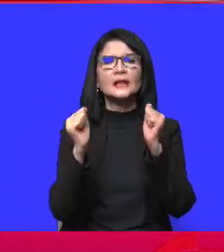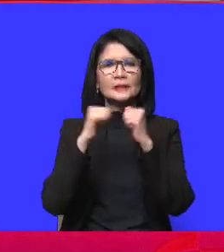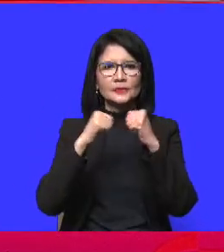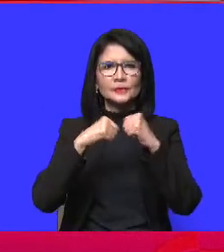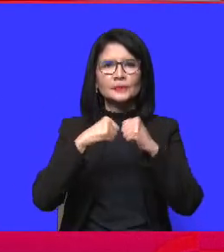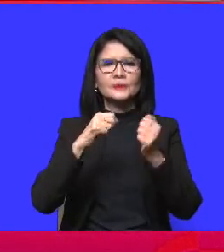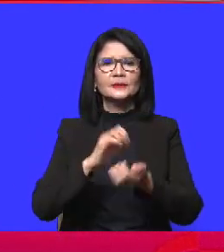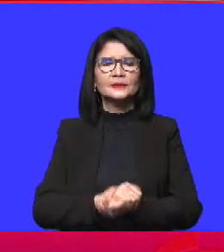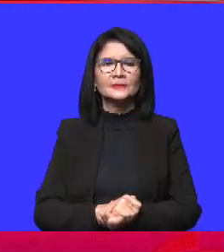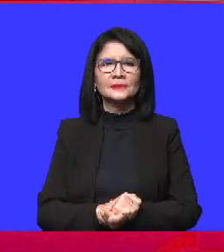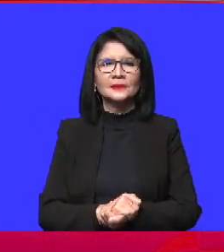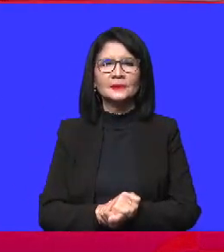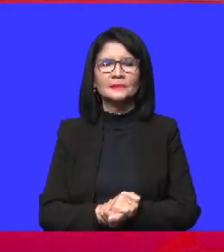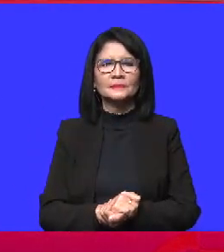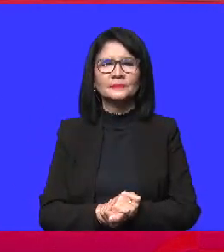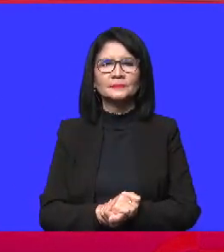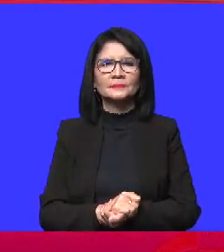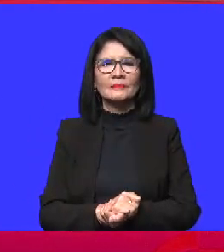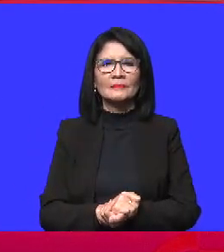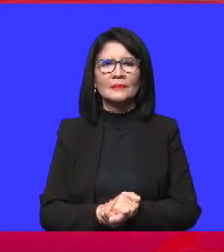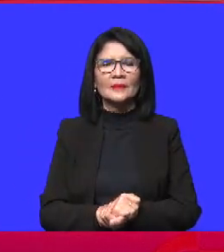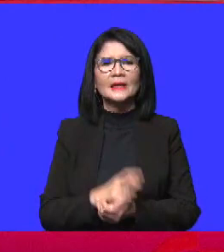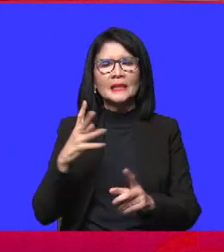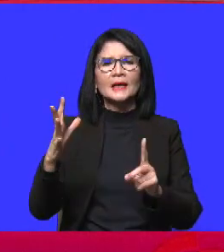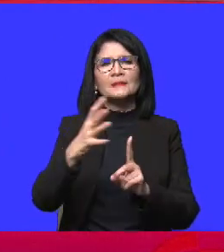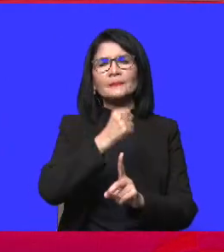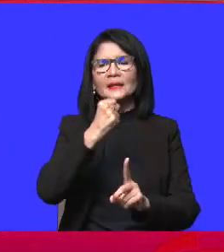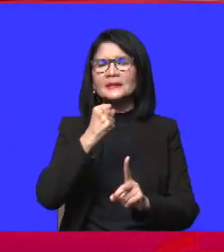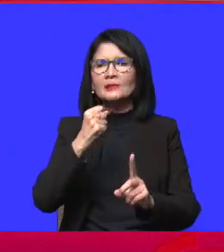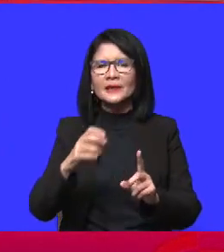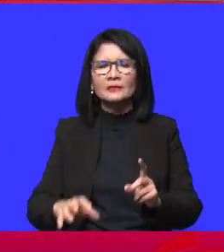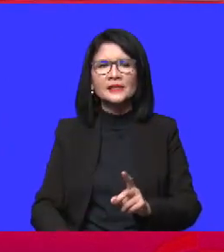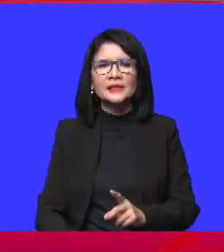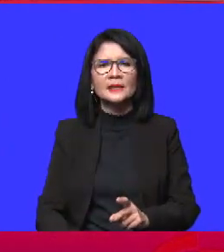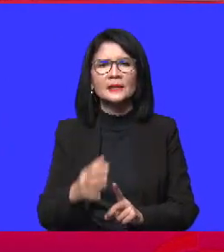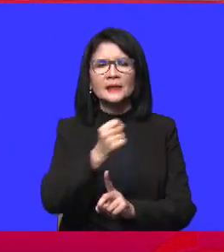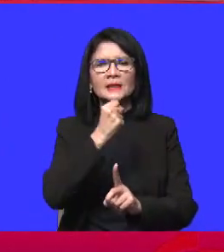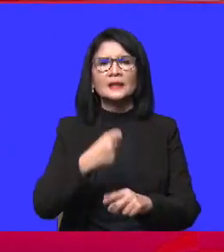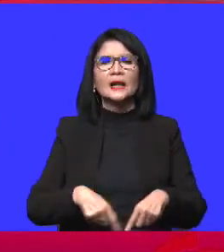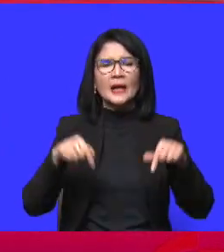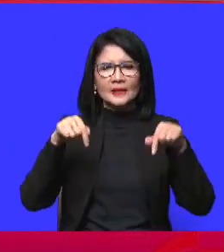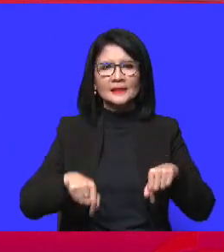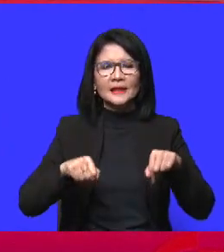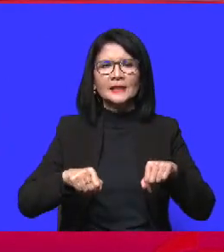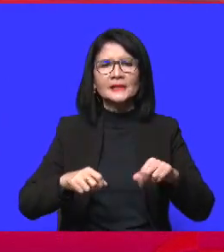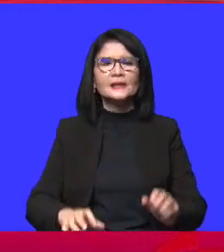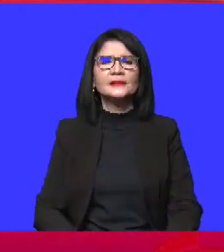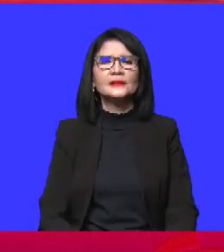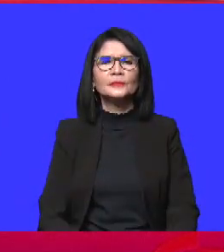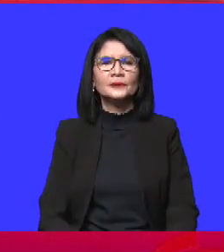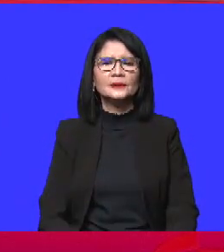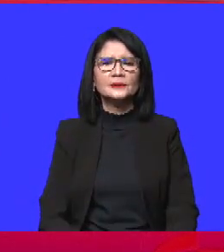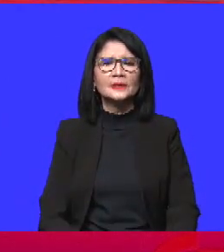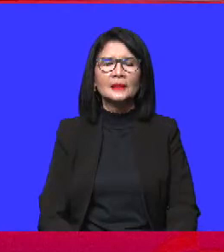the Sherpa level on the statement is an achievement in its own right. We are here to engage and to defend